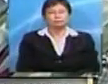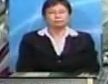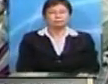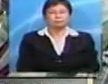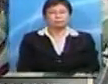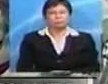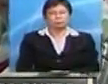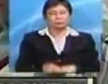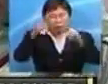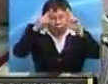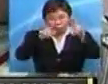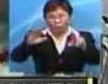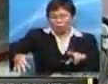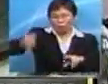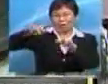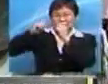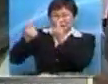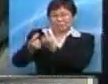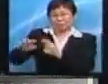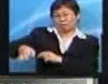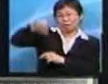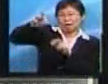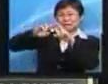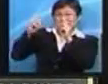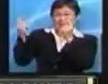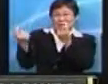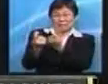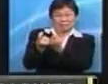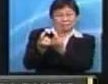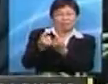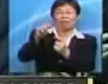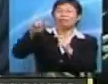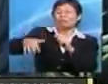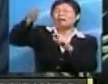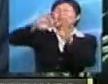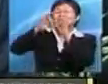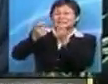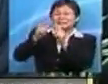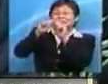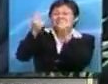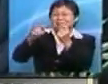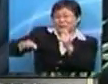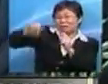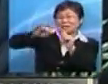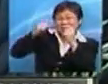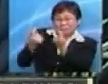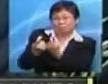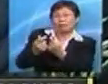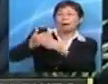In respect of the French team, I mentioned earlier in previous press conferences that I have met with them,